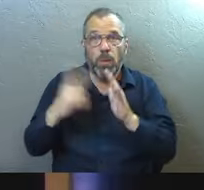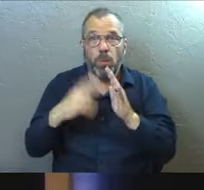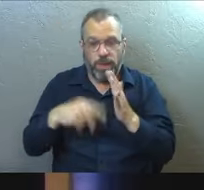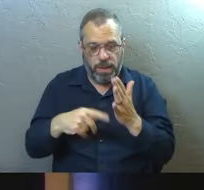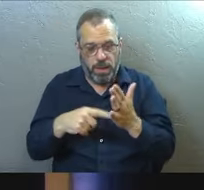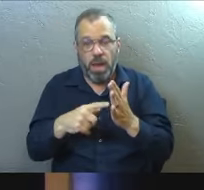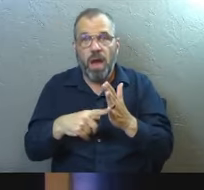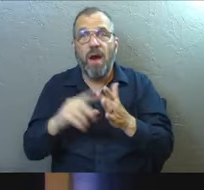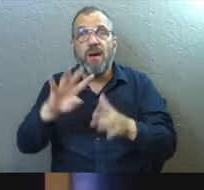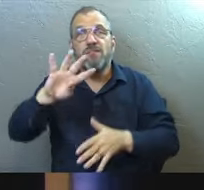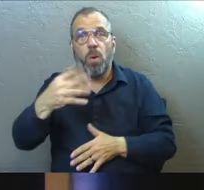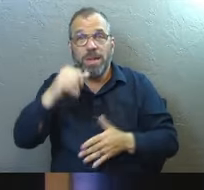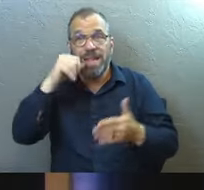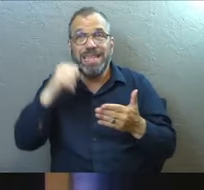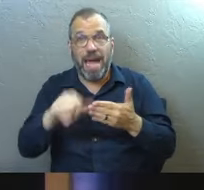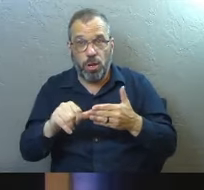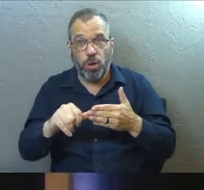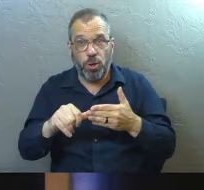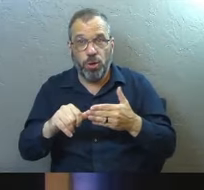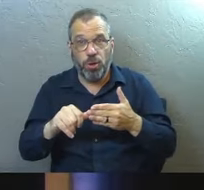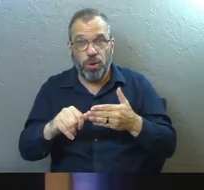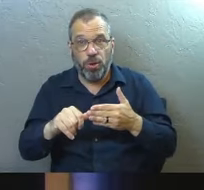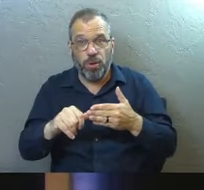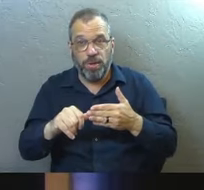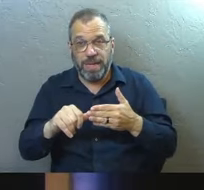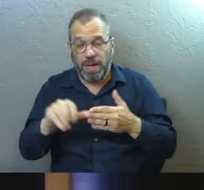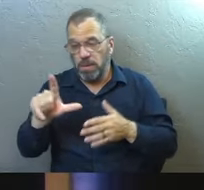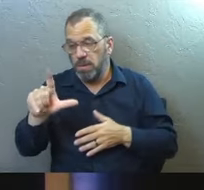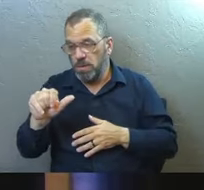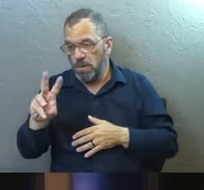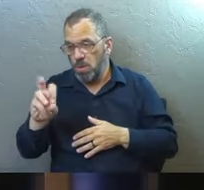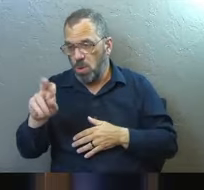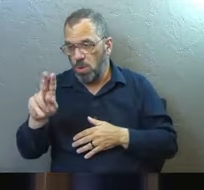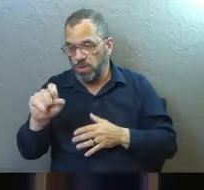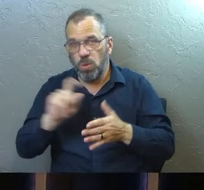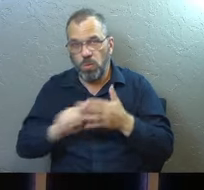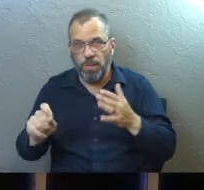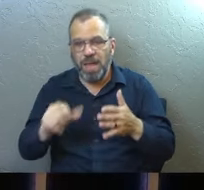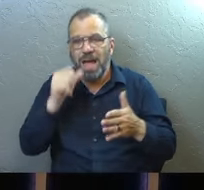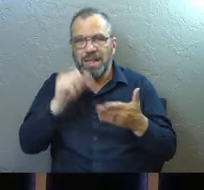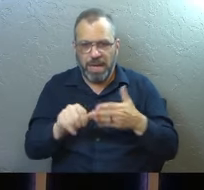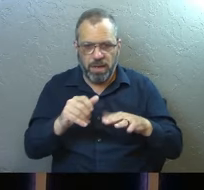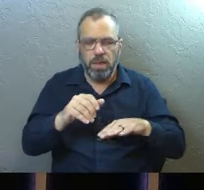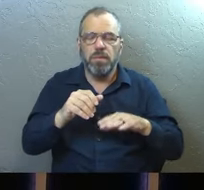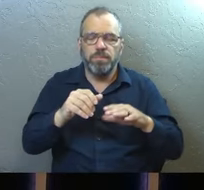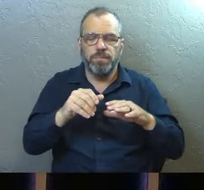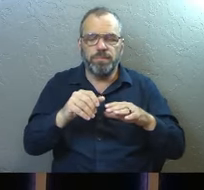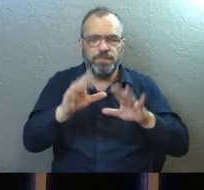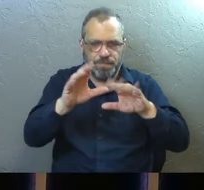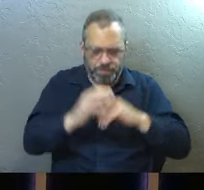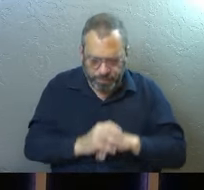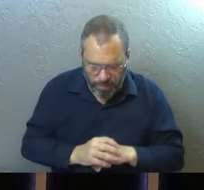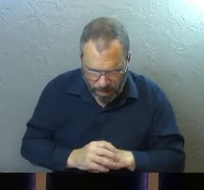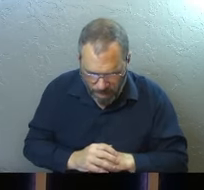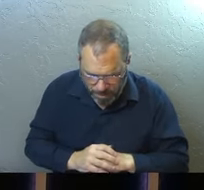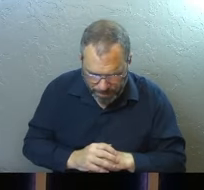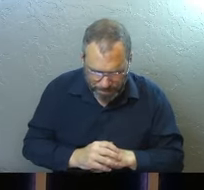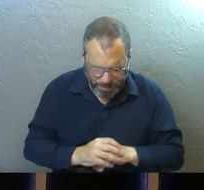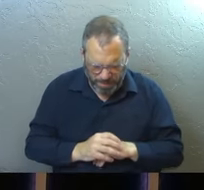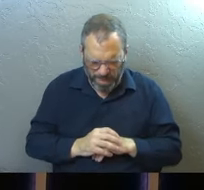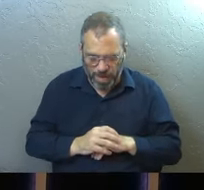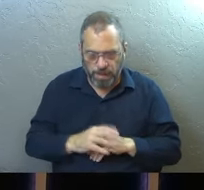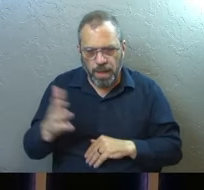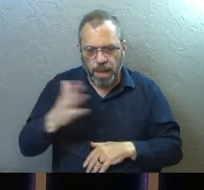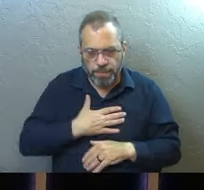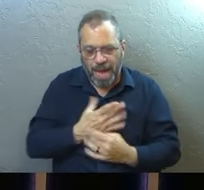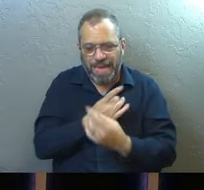for us his fourth letter that he wrote. And so this is a letter from the book, The Practice of the Presence of God, for us as we